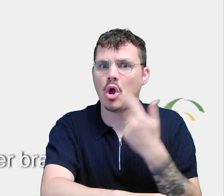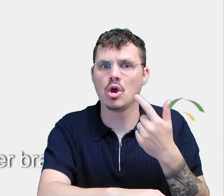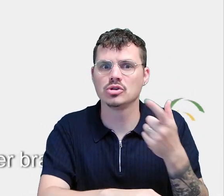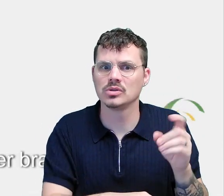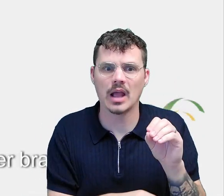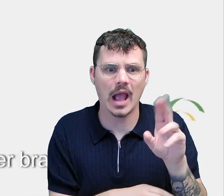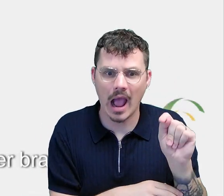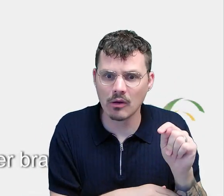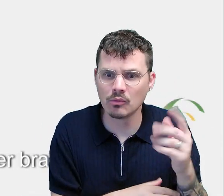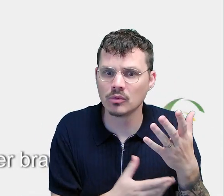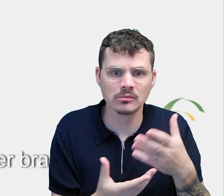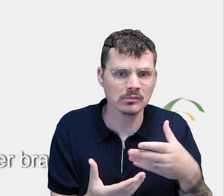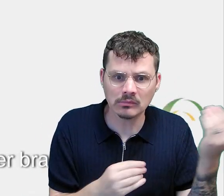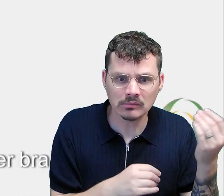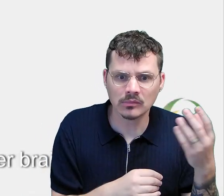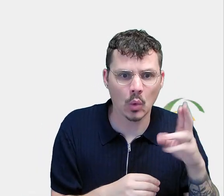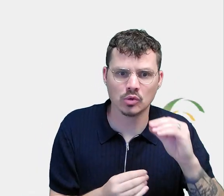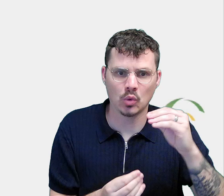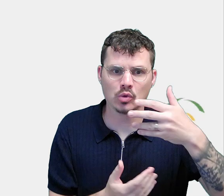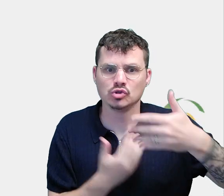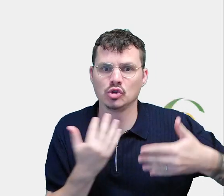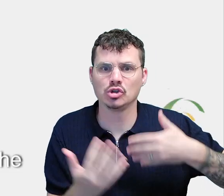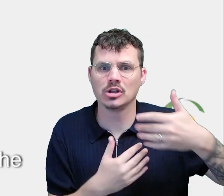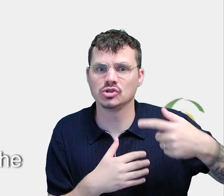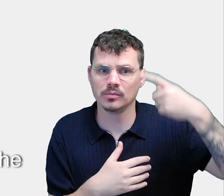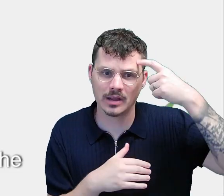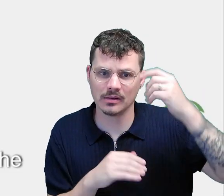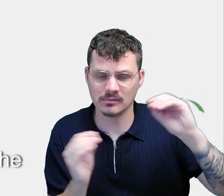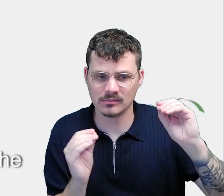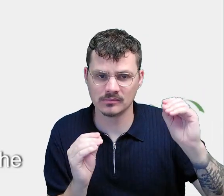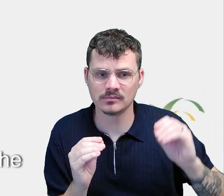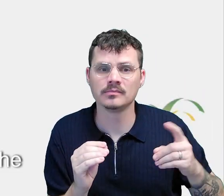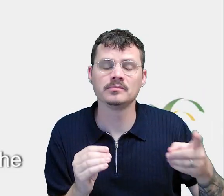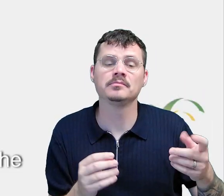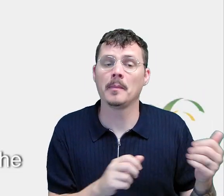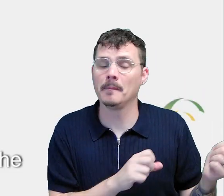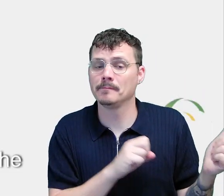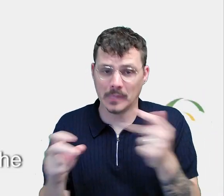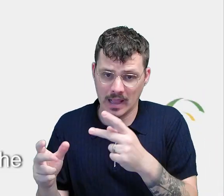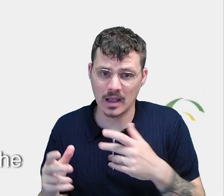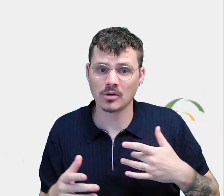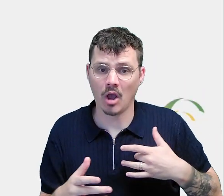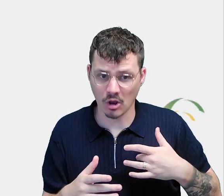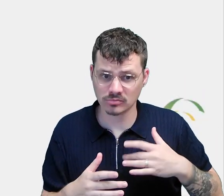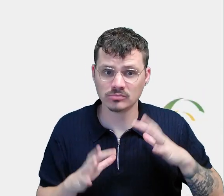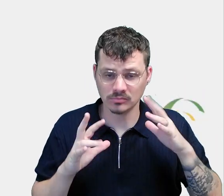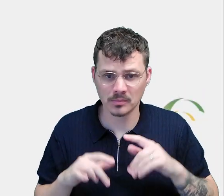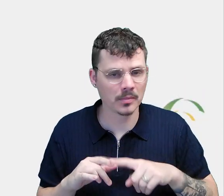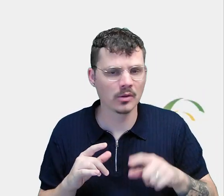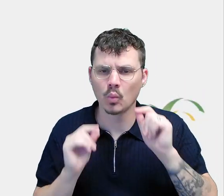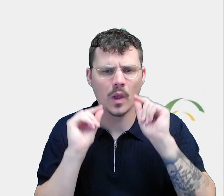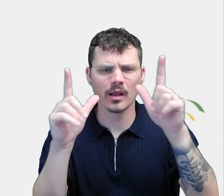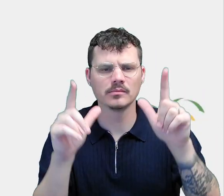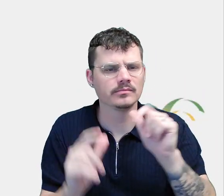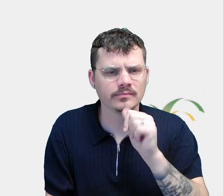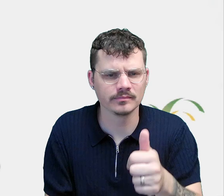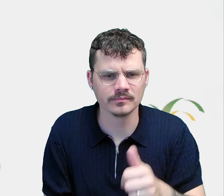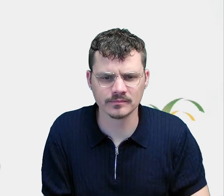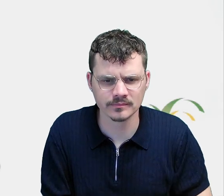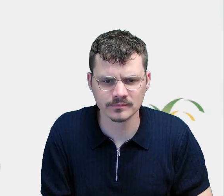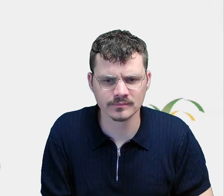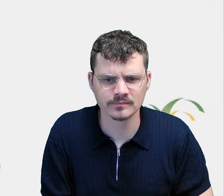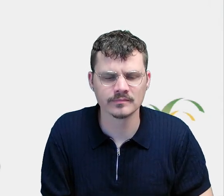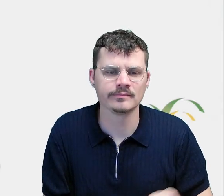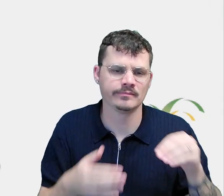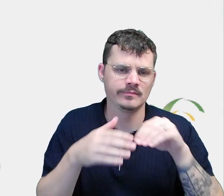how long there'd been no circulation to her brain. Vital signs were fully restored, but she did not wake up. She